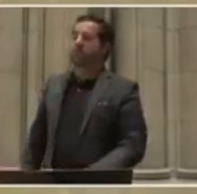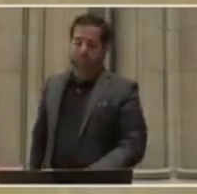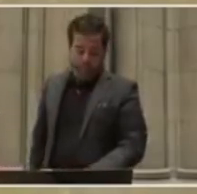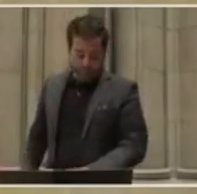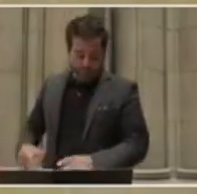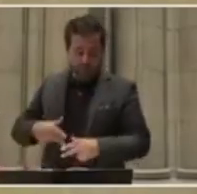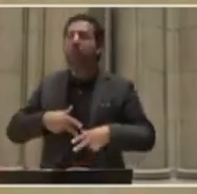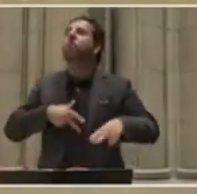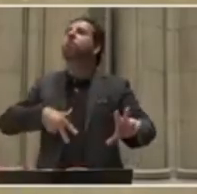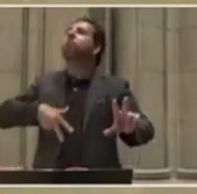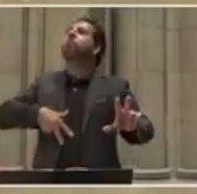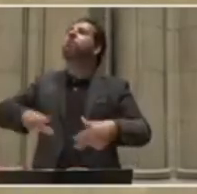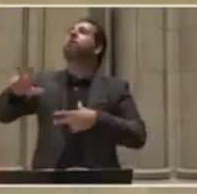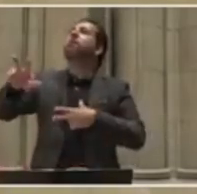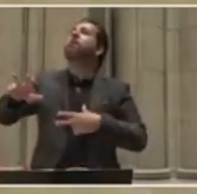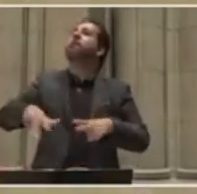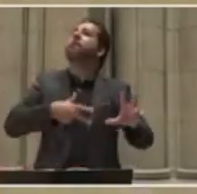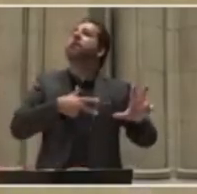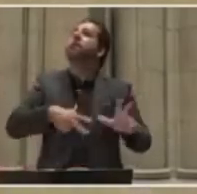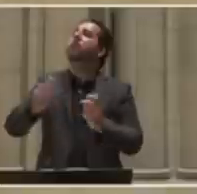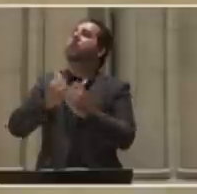Lord. Walk with me.